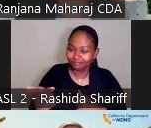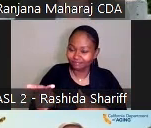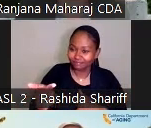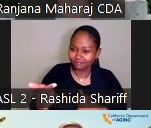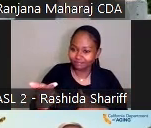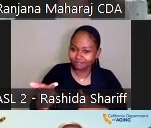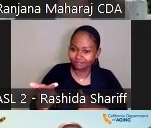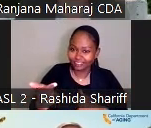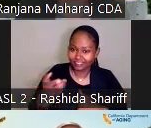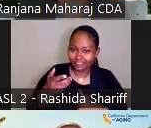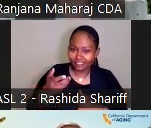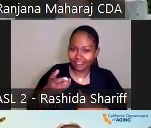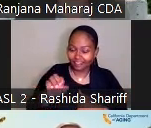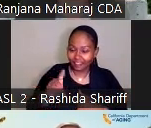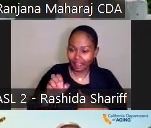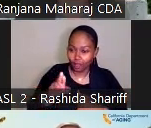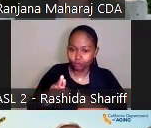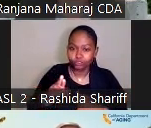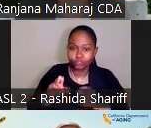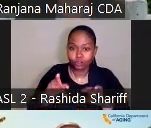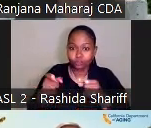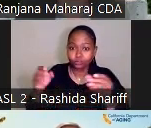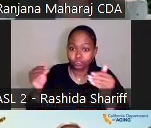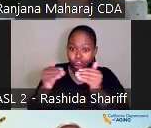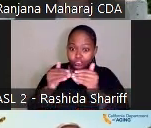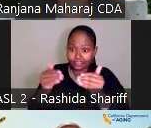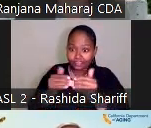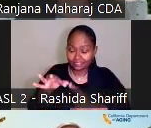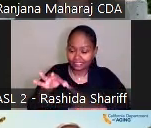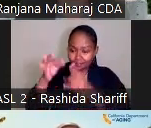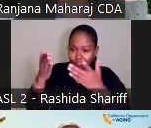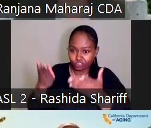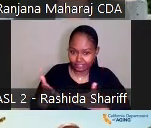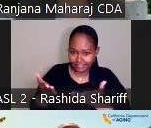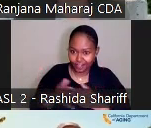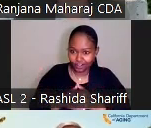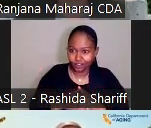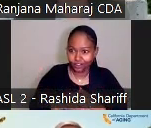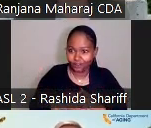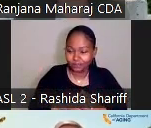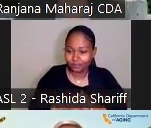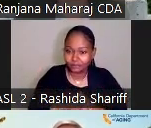is the Elder Justice Specialist here at the California Department of Aging, Ranjana.